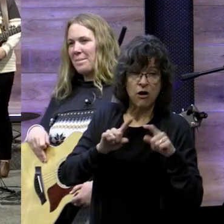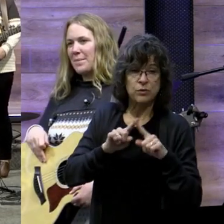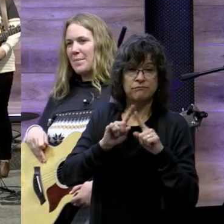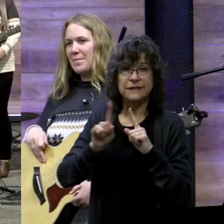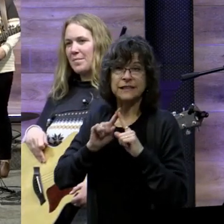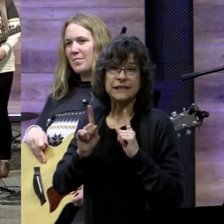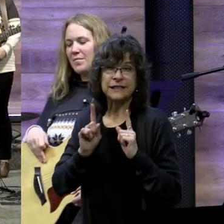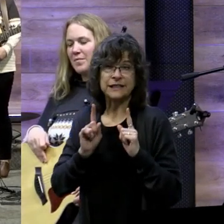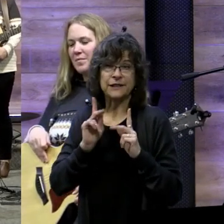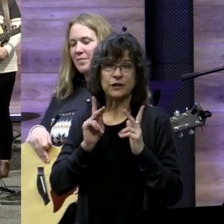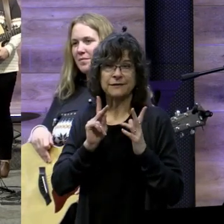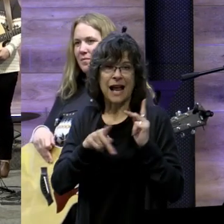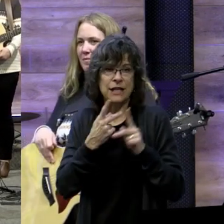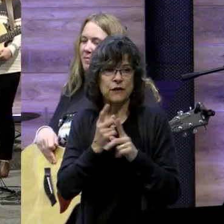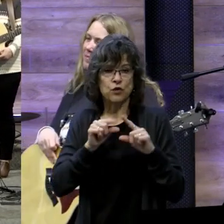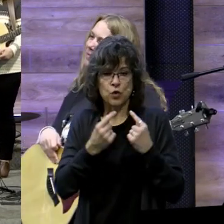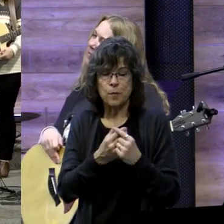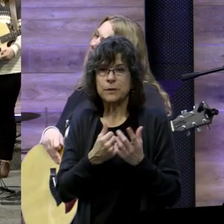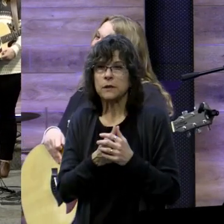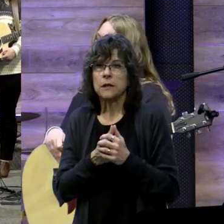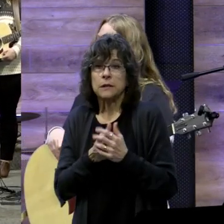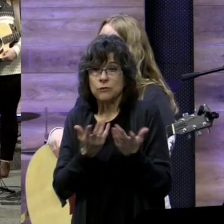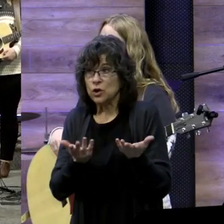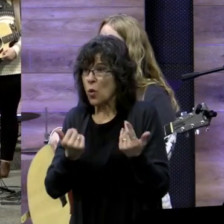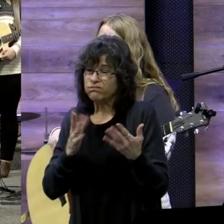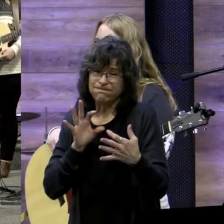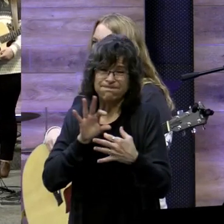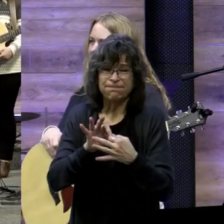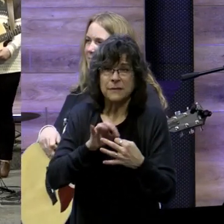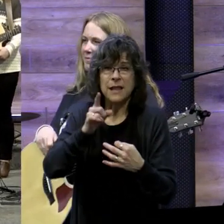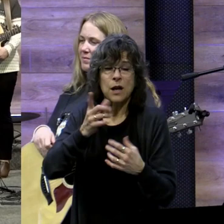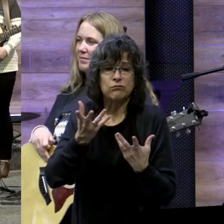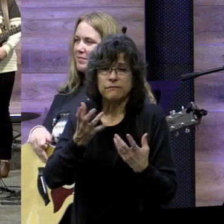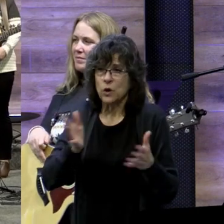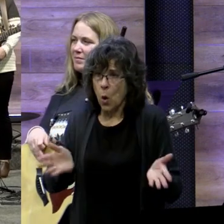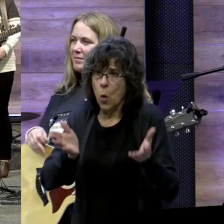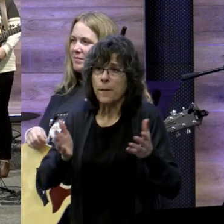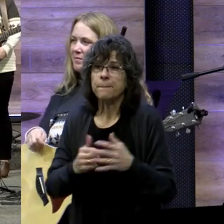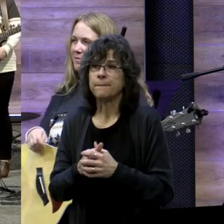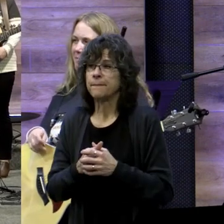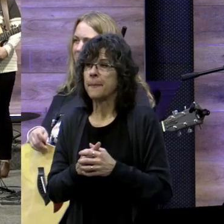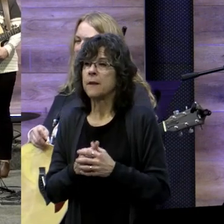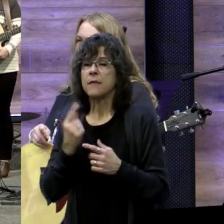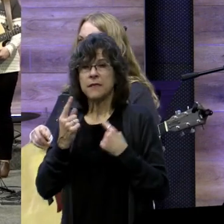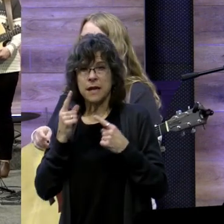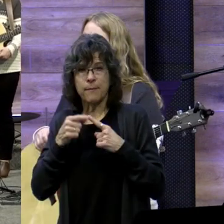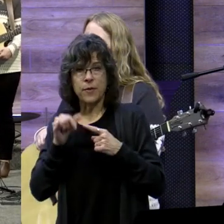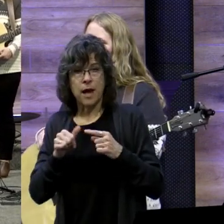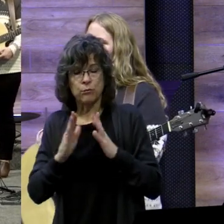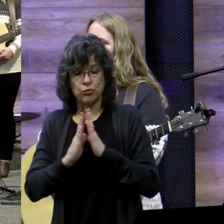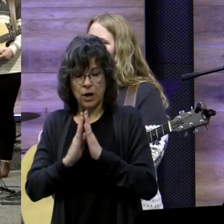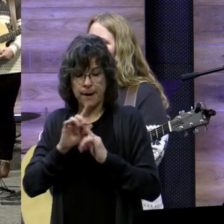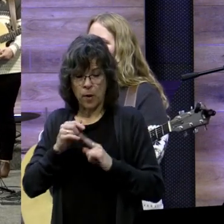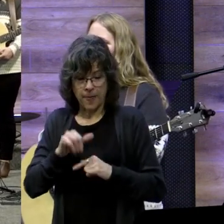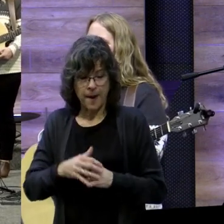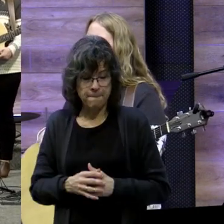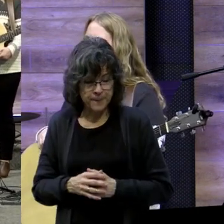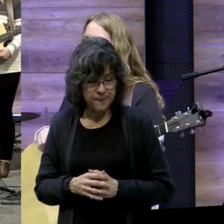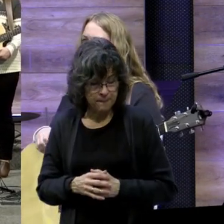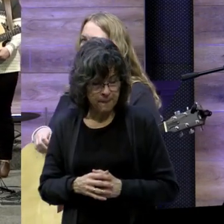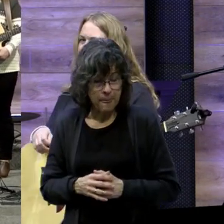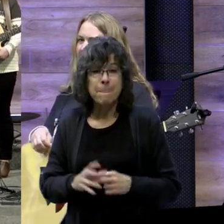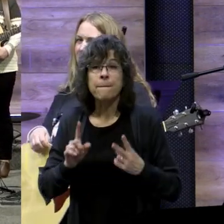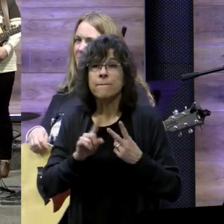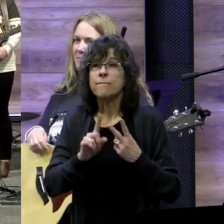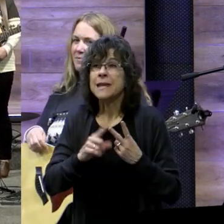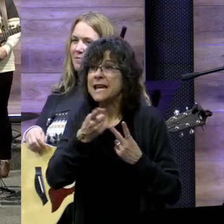groups. We'd love to get you plugged in to community. So number one, if you're not in one, think about it. Pray about it. Number two, if you are in